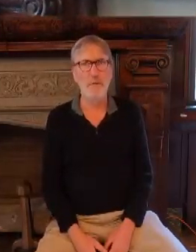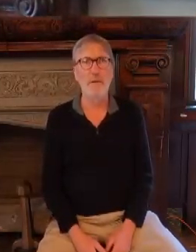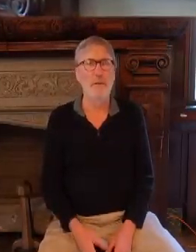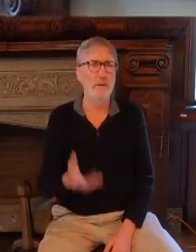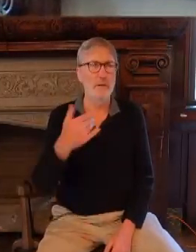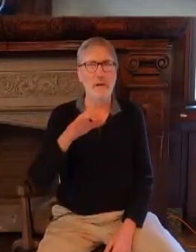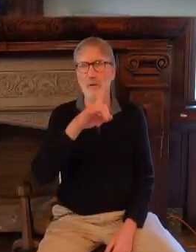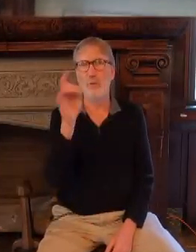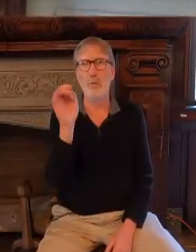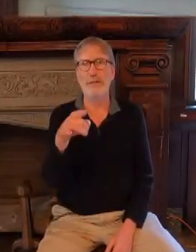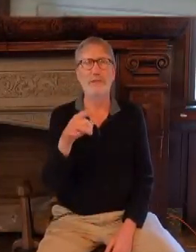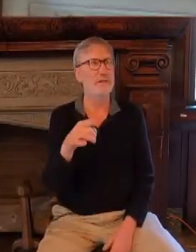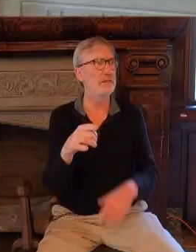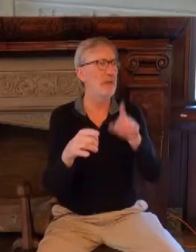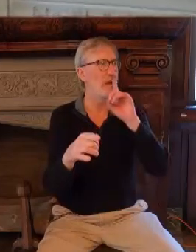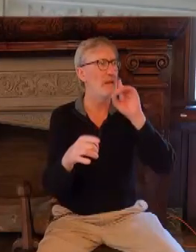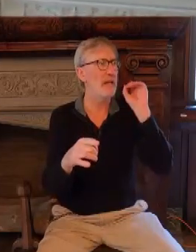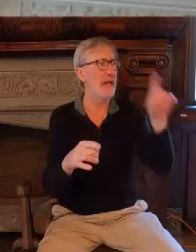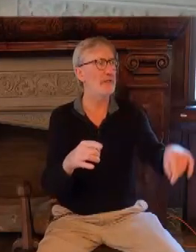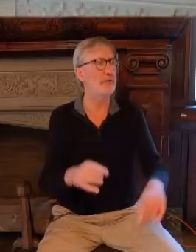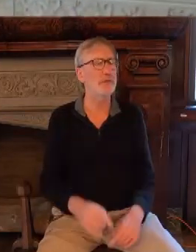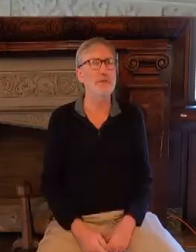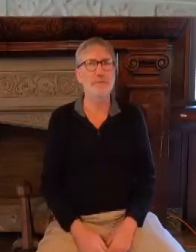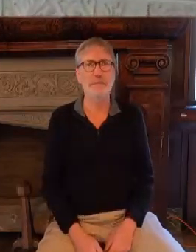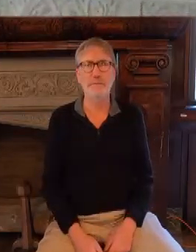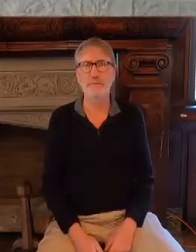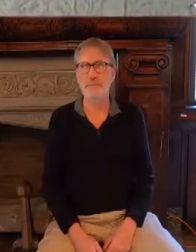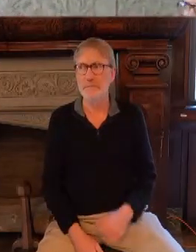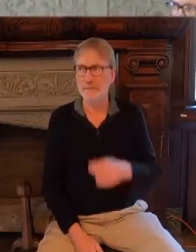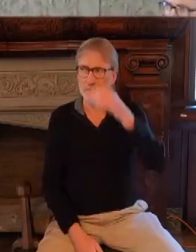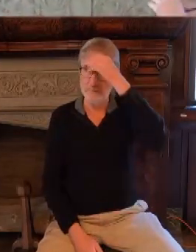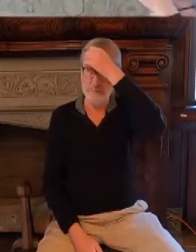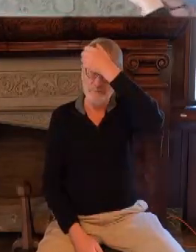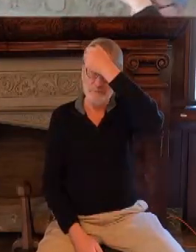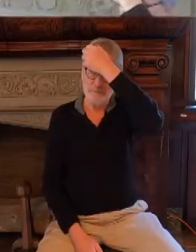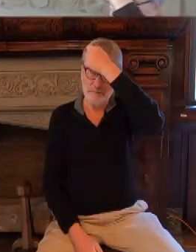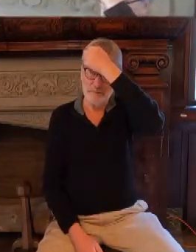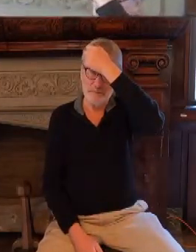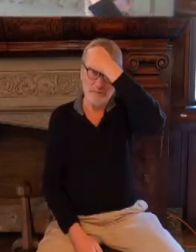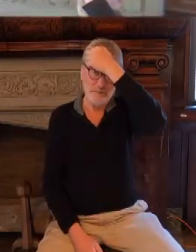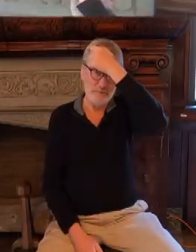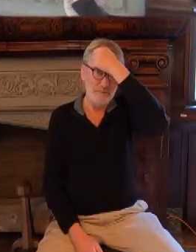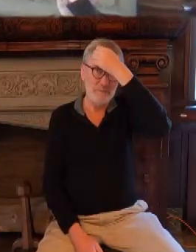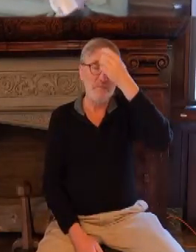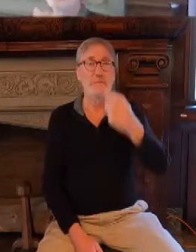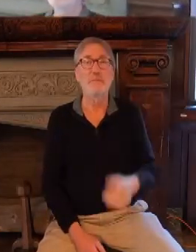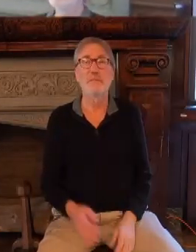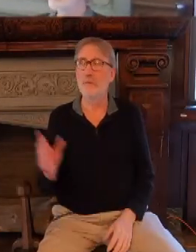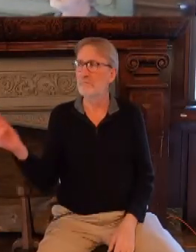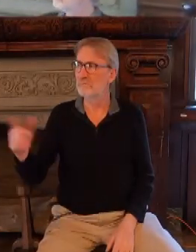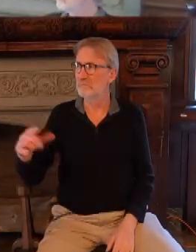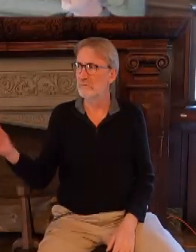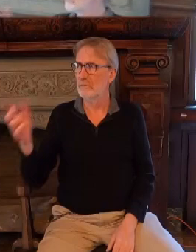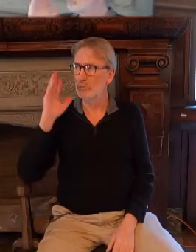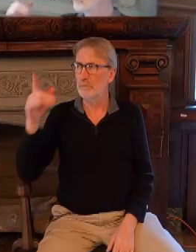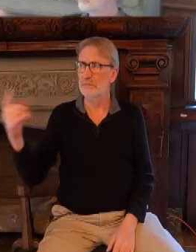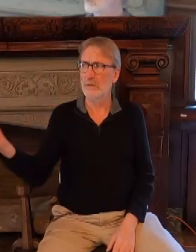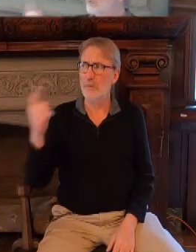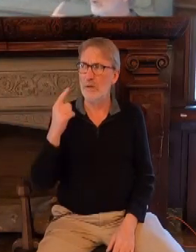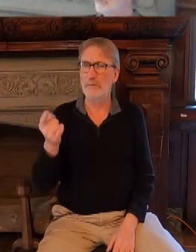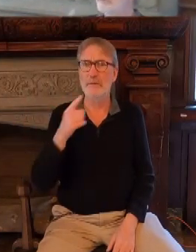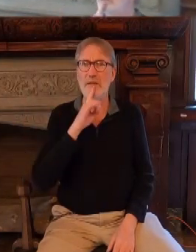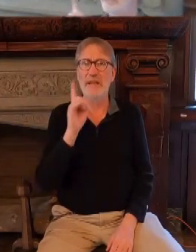into Q&A, and then so Mike and Patty, you kind of want to station yourselves up here so that